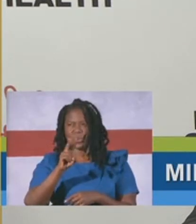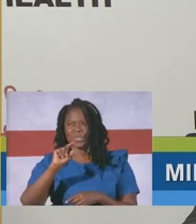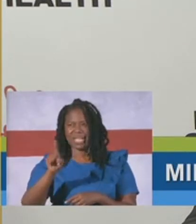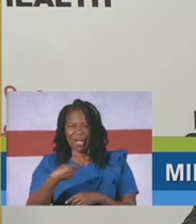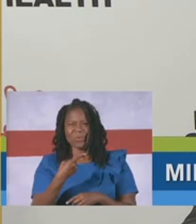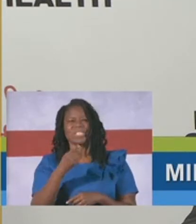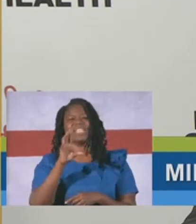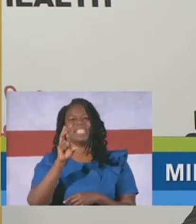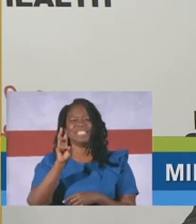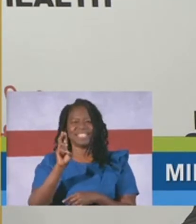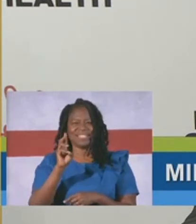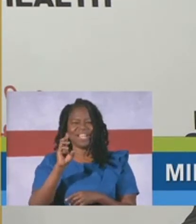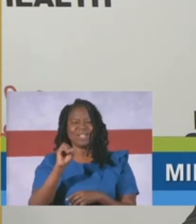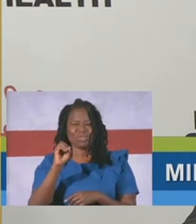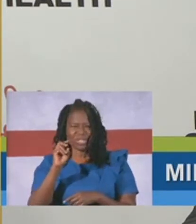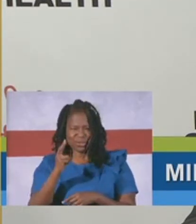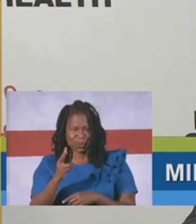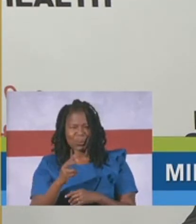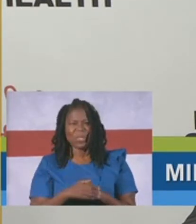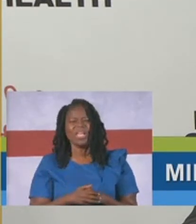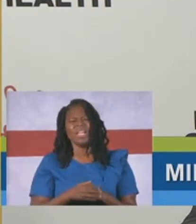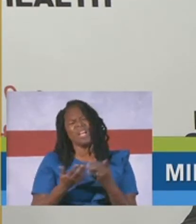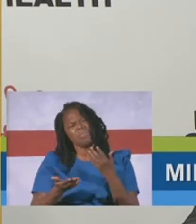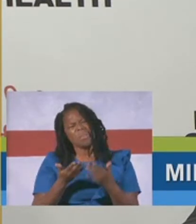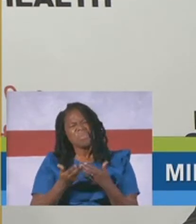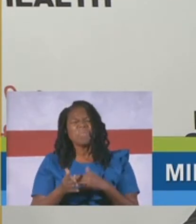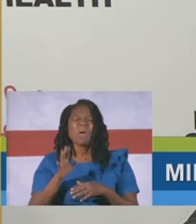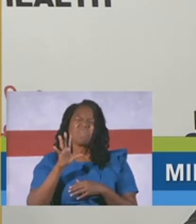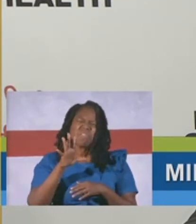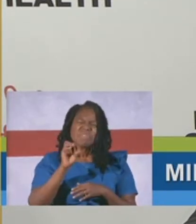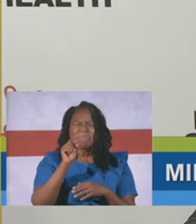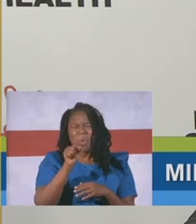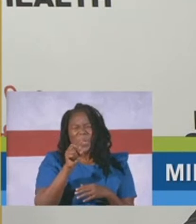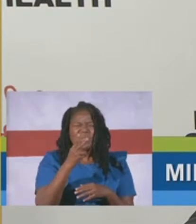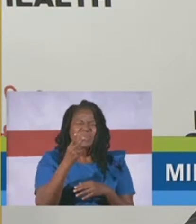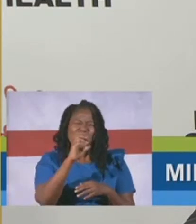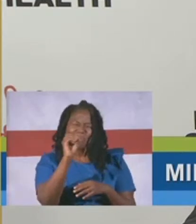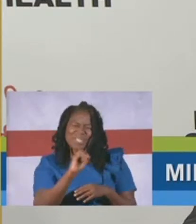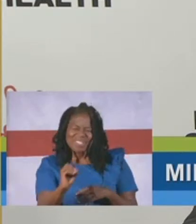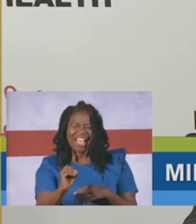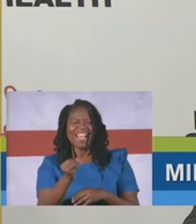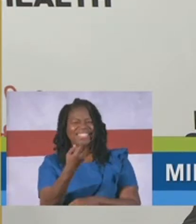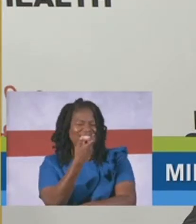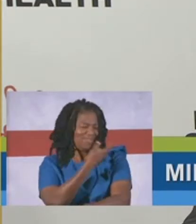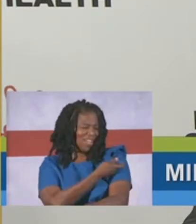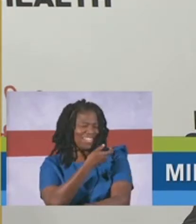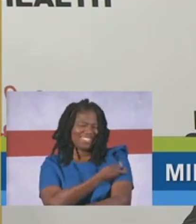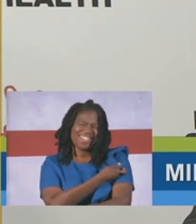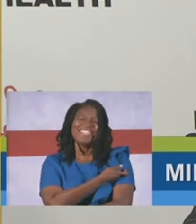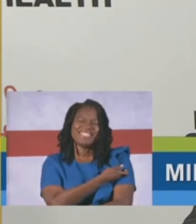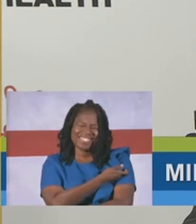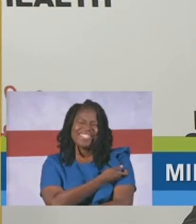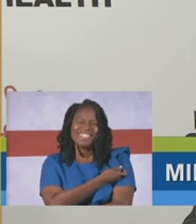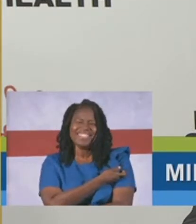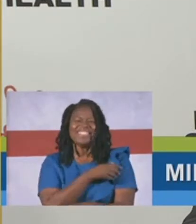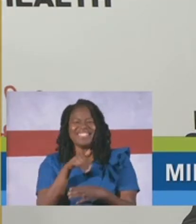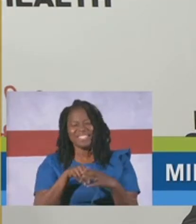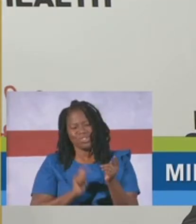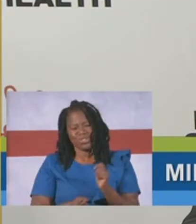702,682, which is about 50.2% of the population. So we are crawling there, slowly but